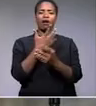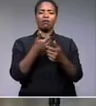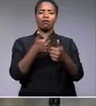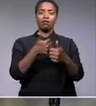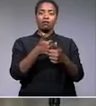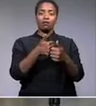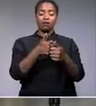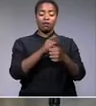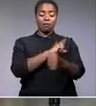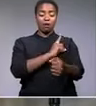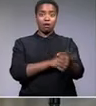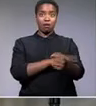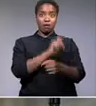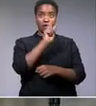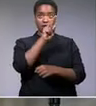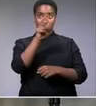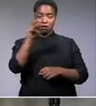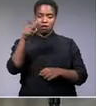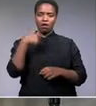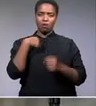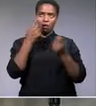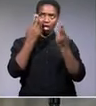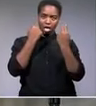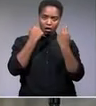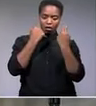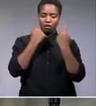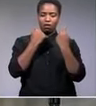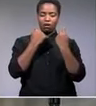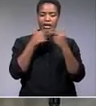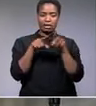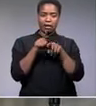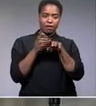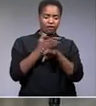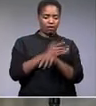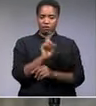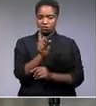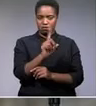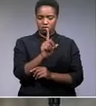power the way we sometimes have been in the past.